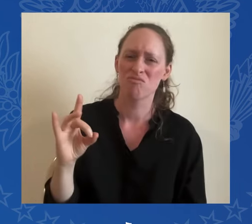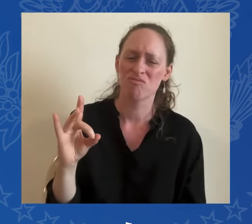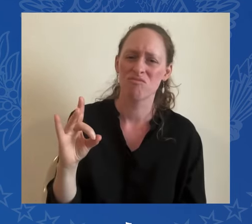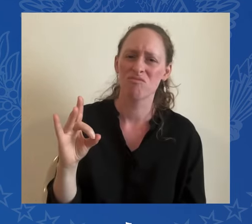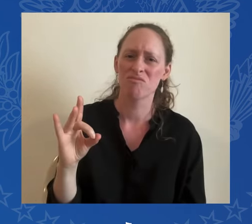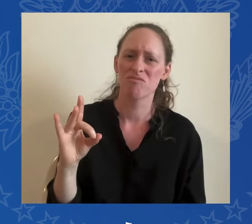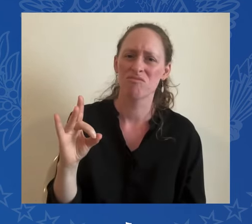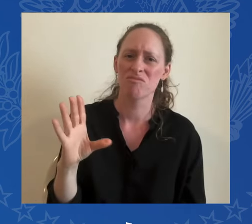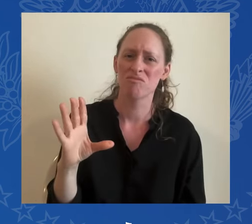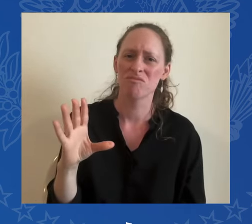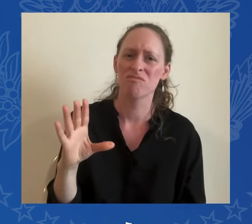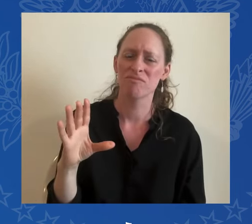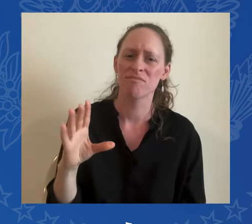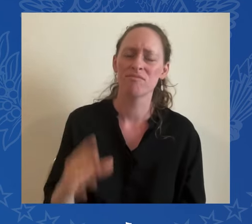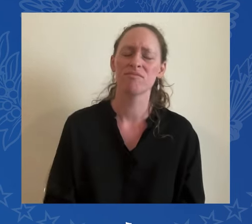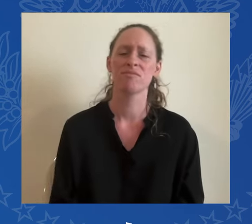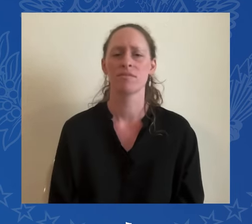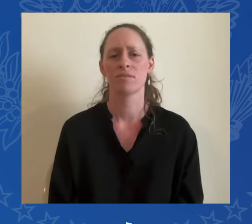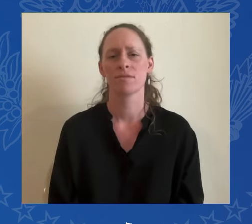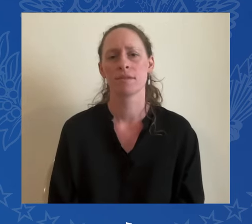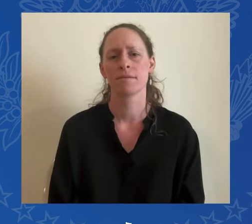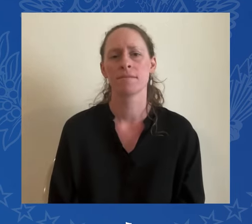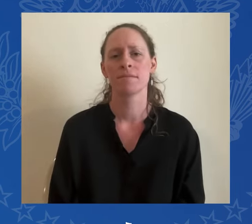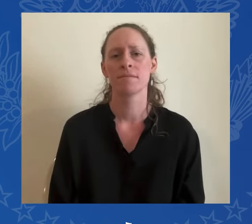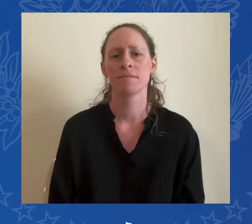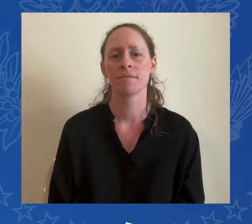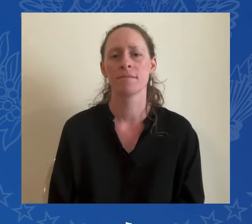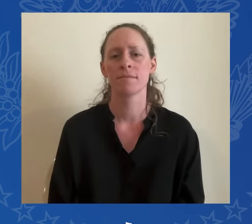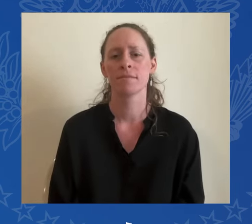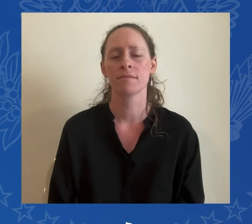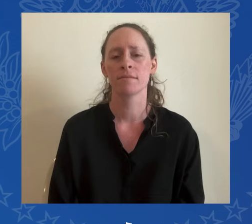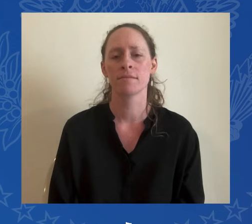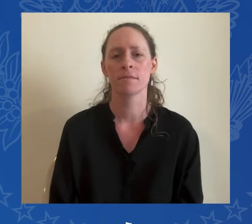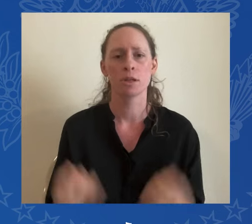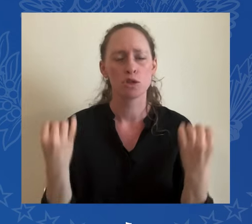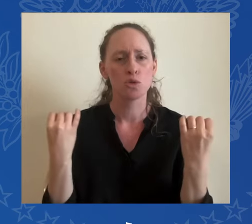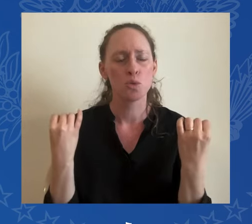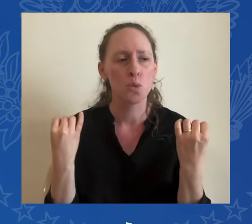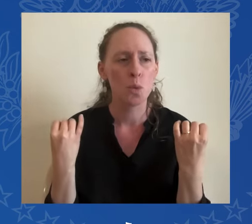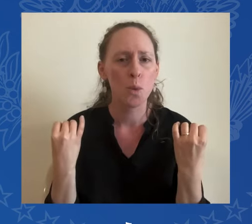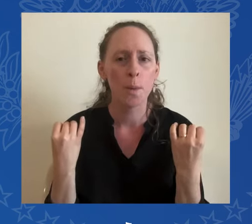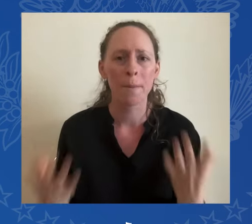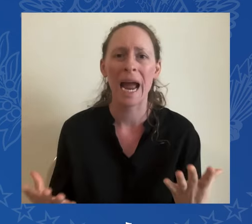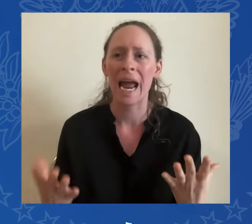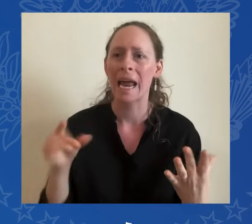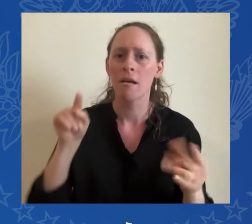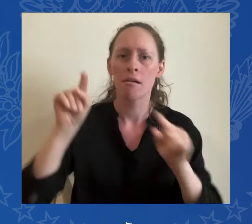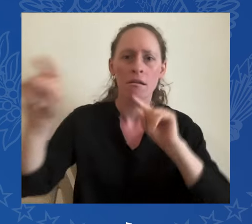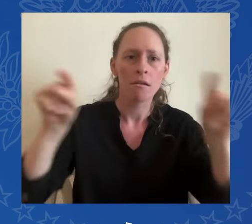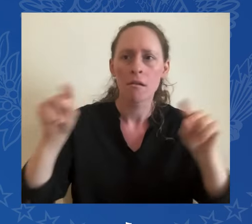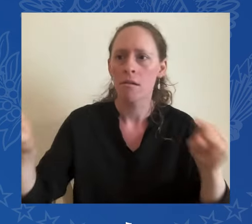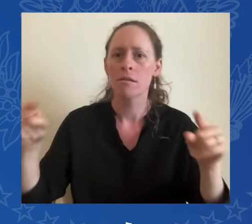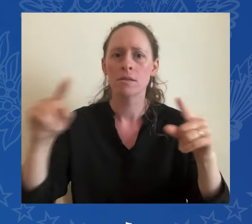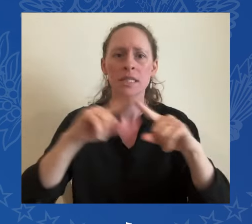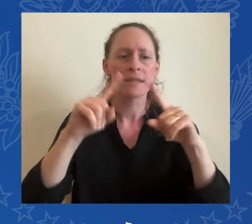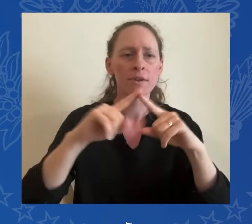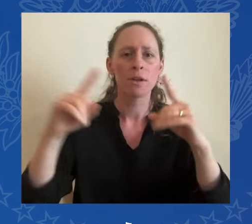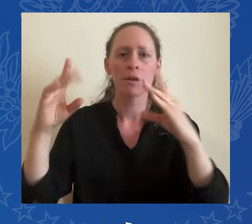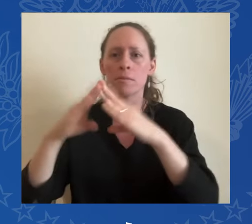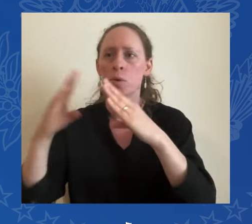become killing fields in communities all across every part of America. And in each place, we hear the